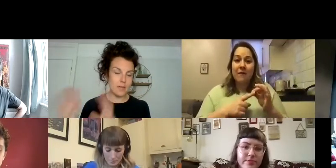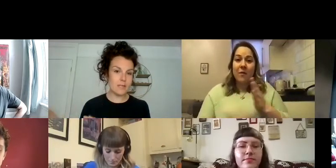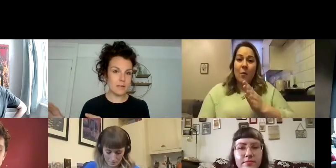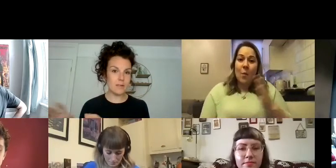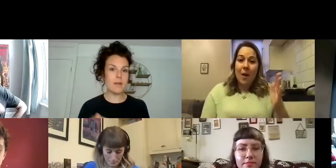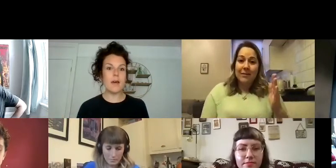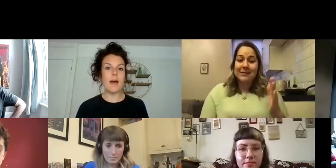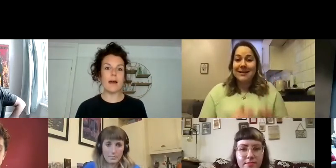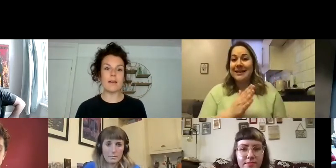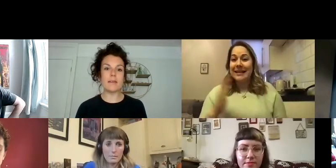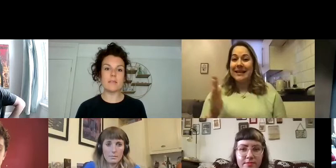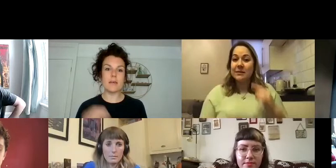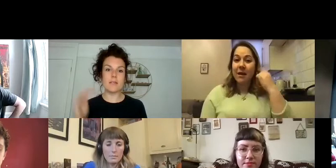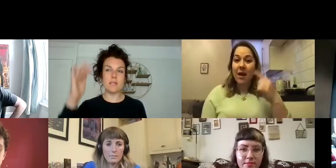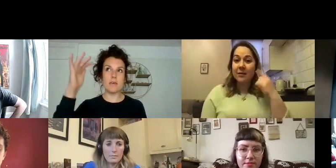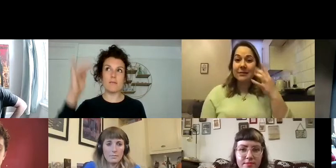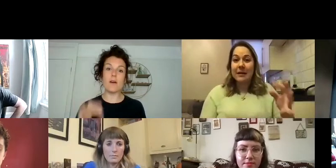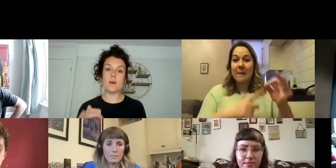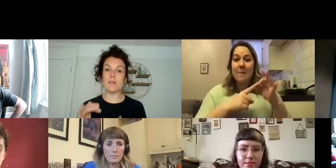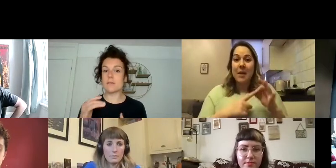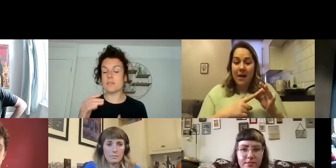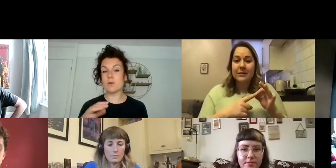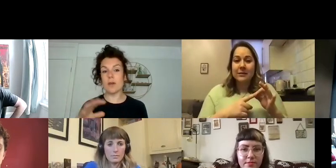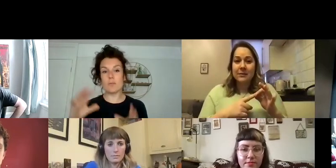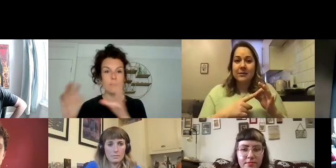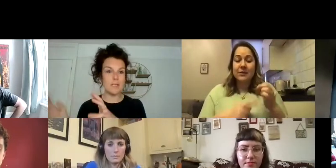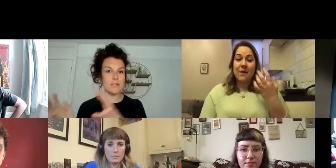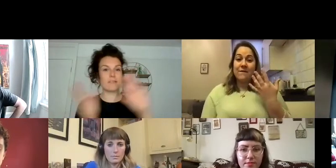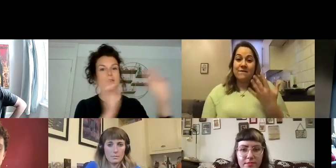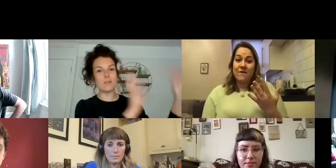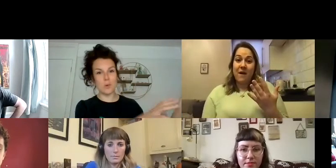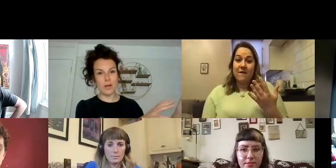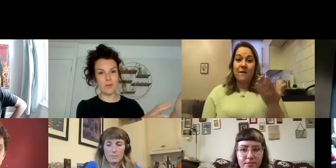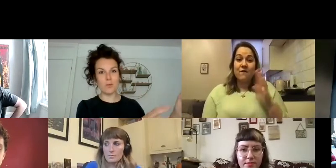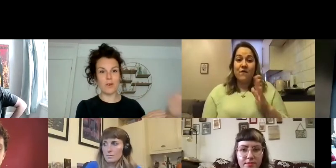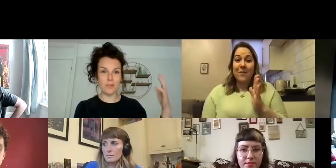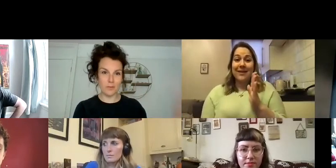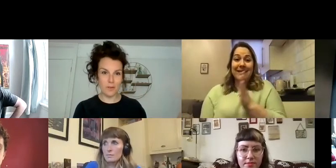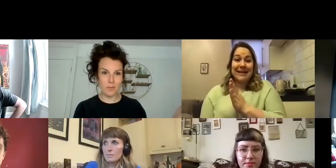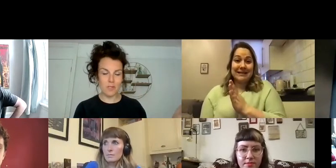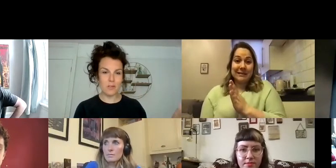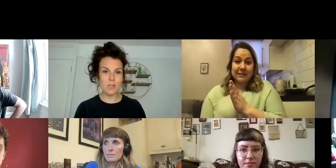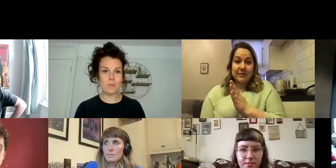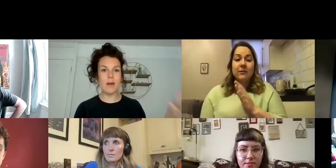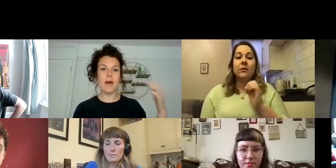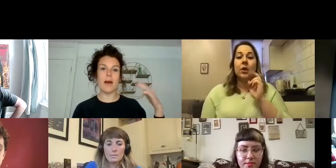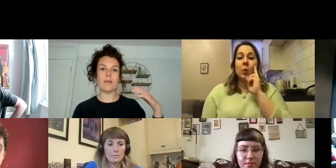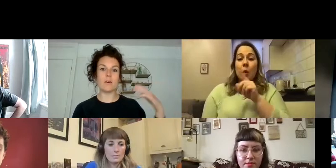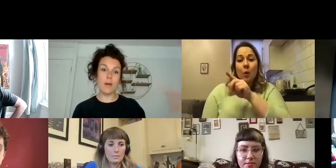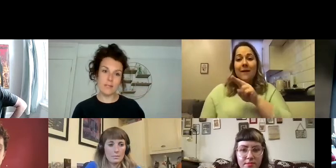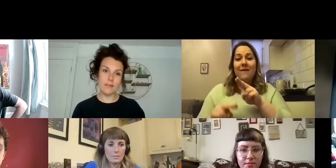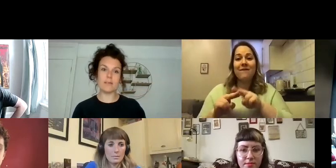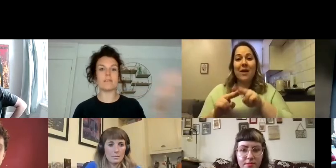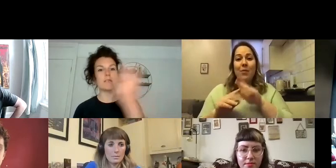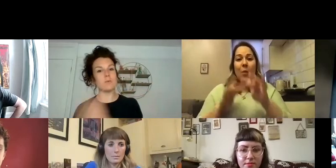from East London. And it's the five artists who came from East London whose work you will find on the Finbris YouTube, and